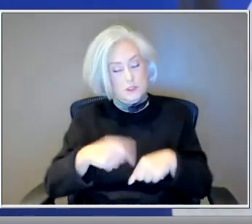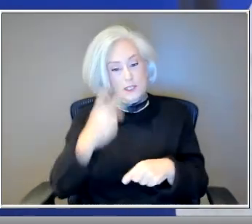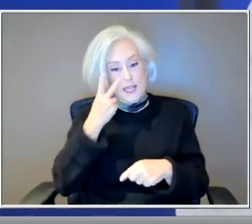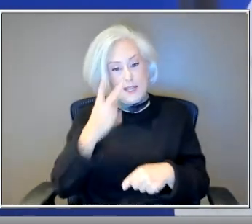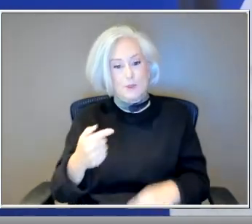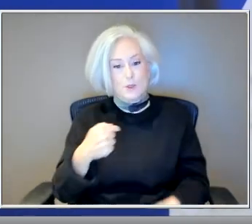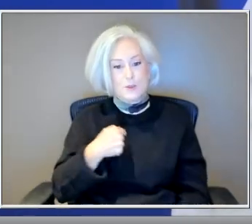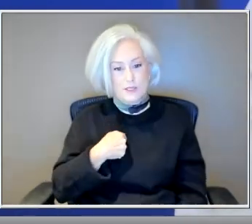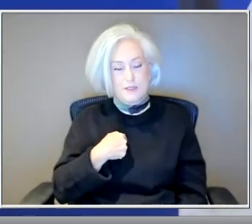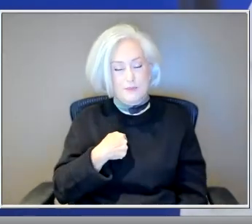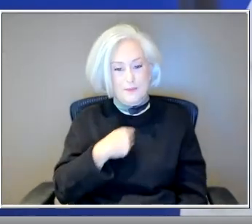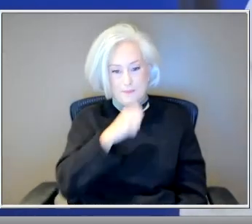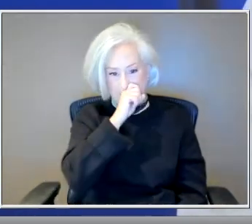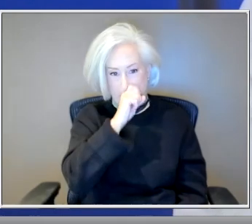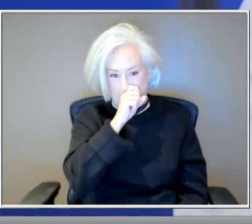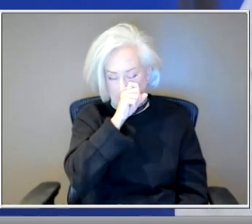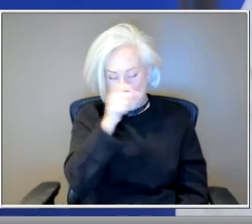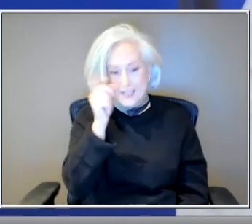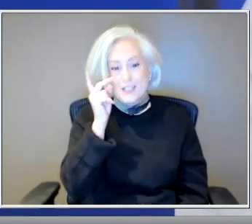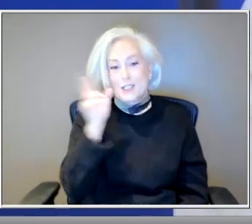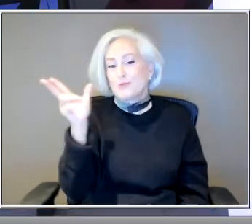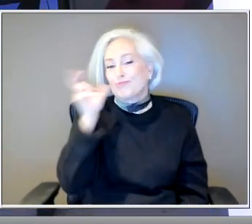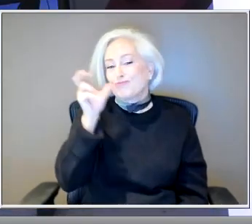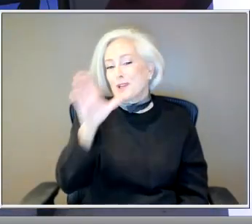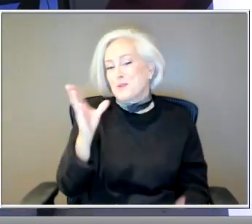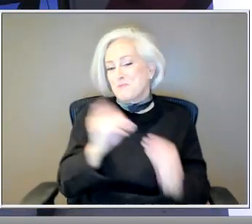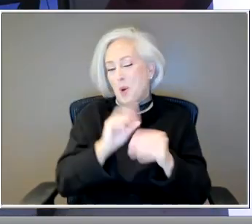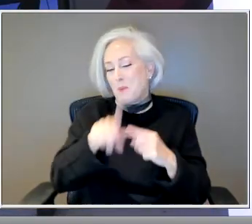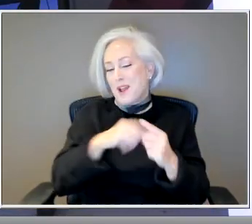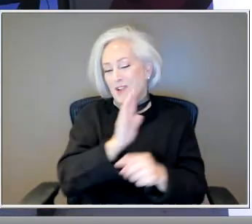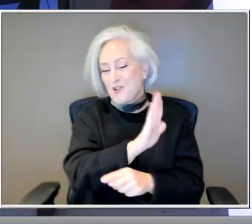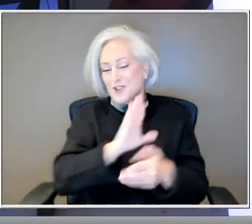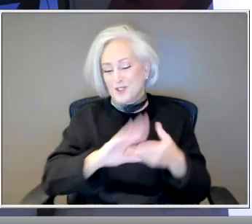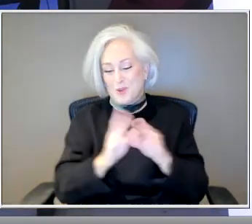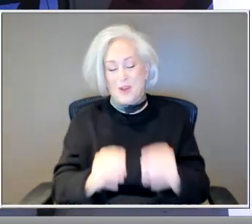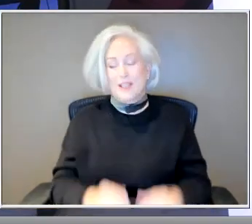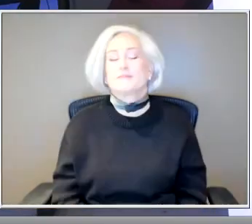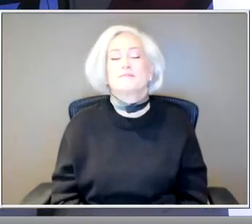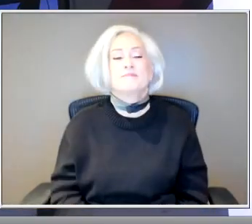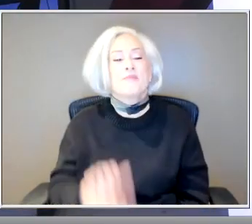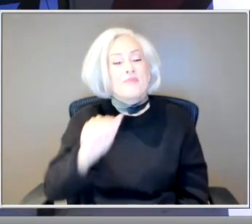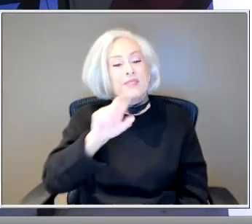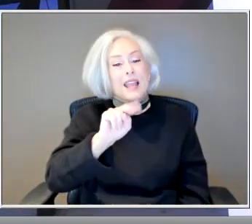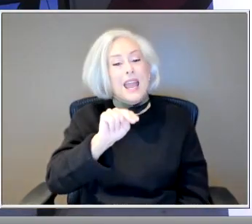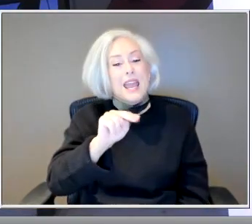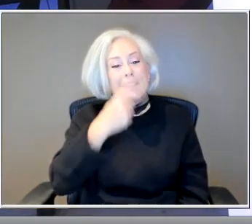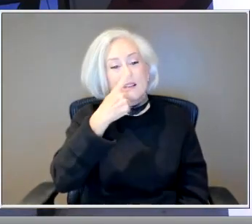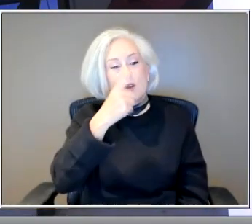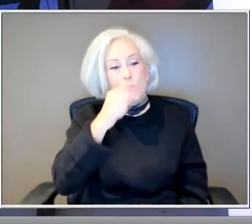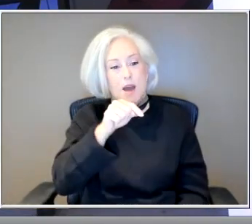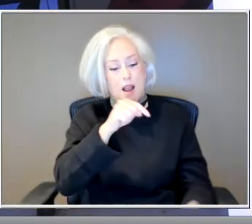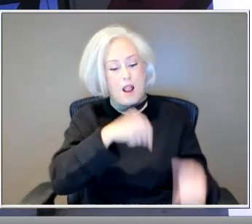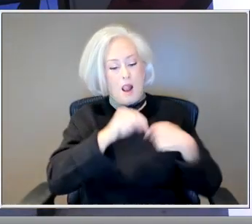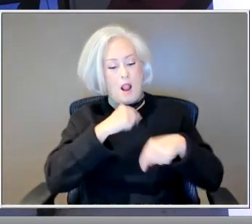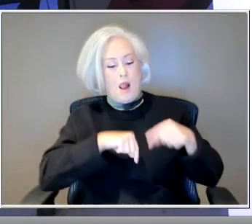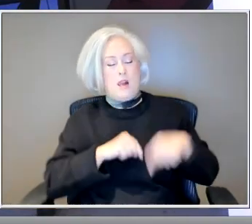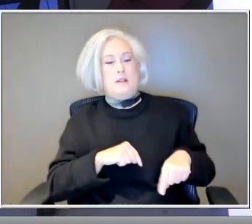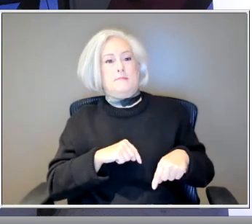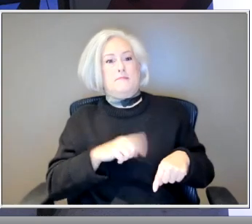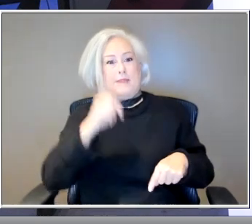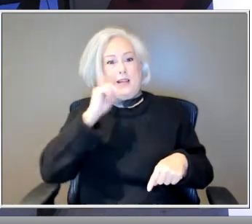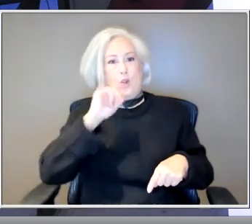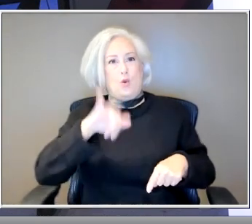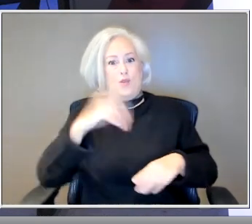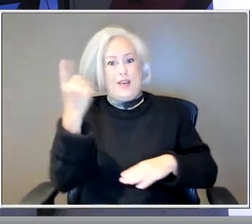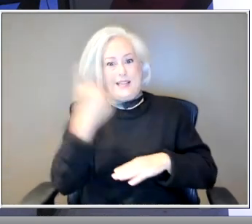as it progresses. But yeah. Well, Ann, let's kind of back up. Let's start with that day. I know it's a very scary day, and I can't believe you